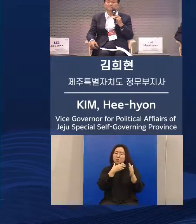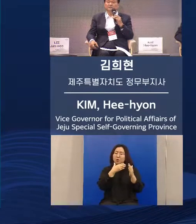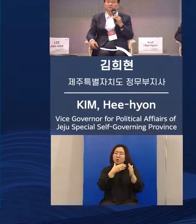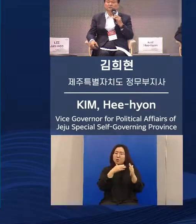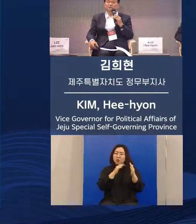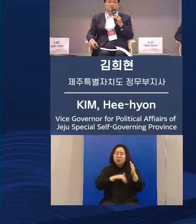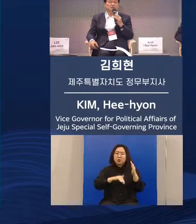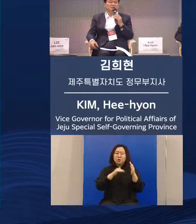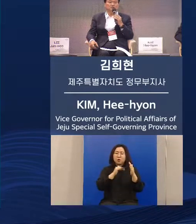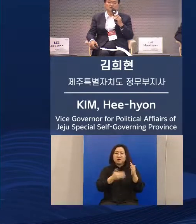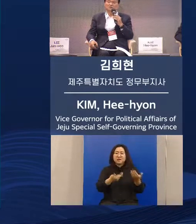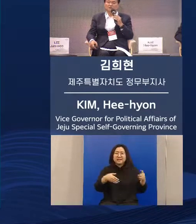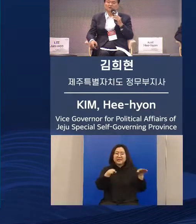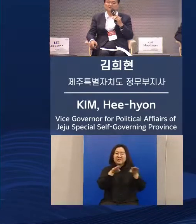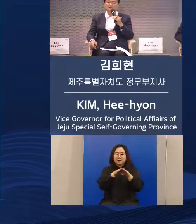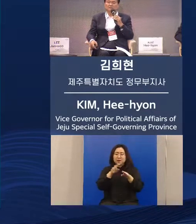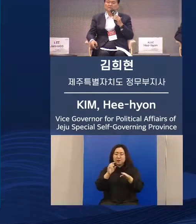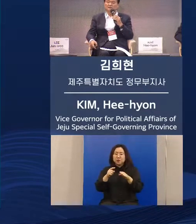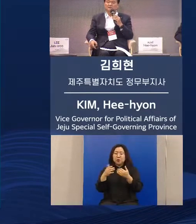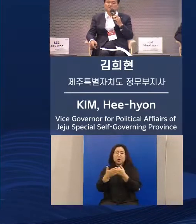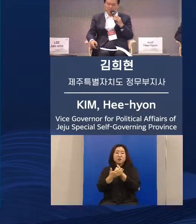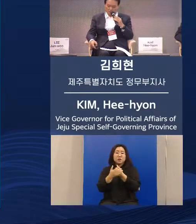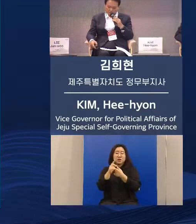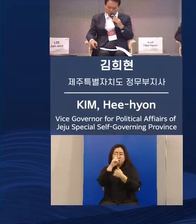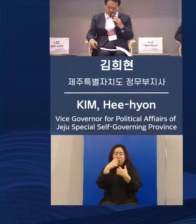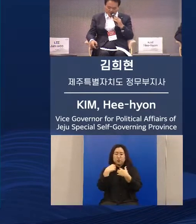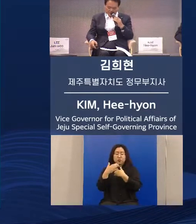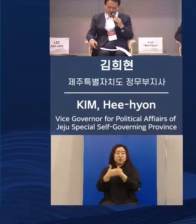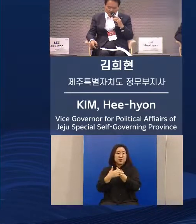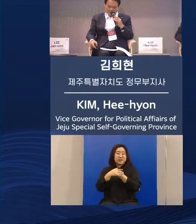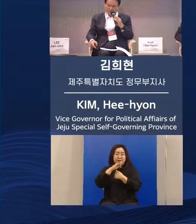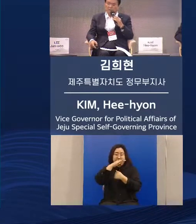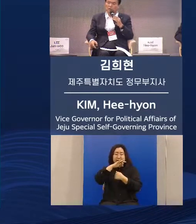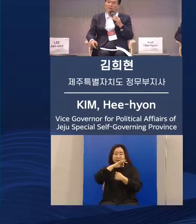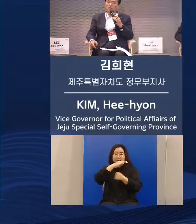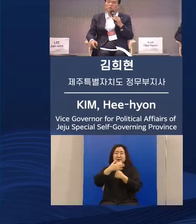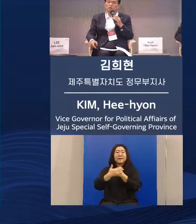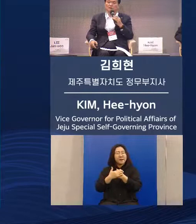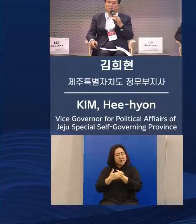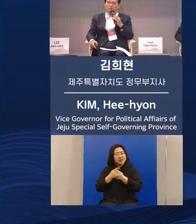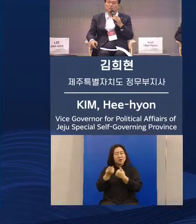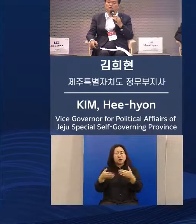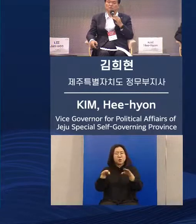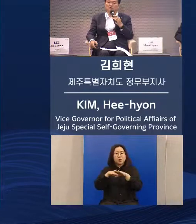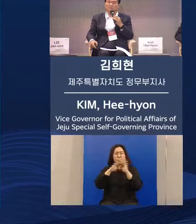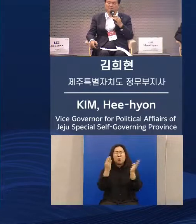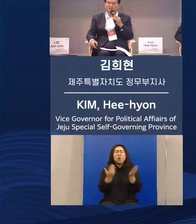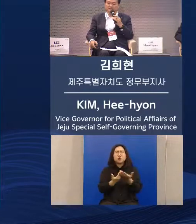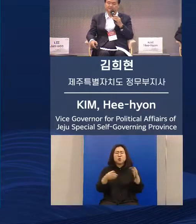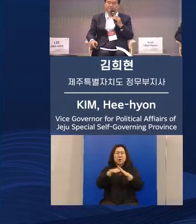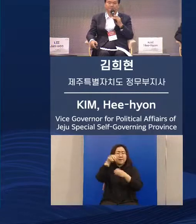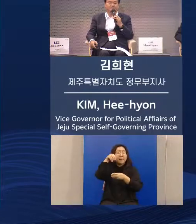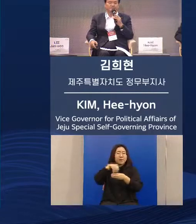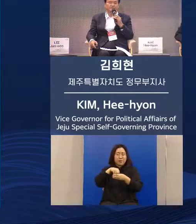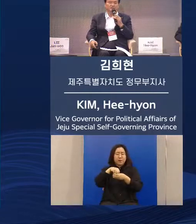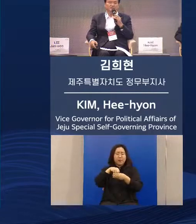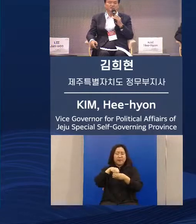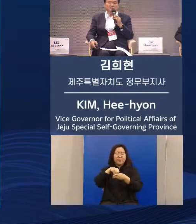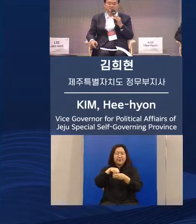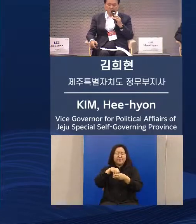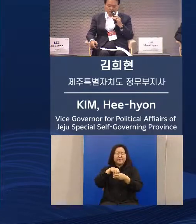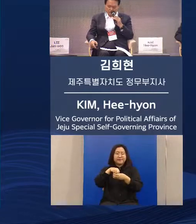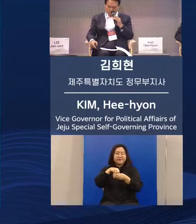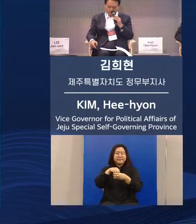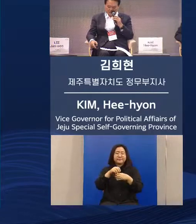for public organizations, companies, and Jeju-funded entities can all use